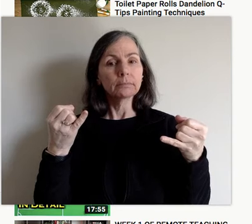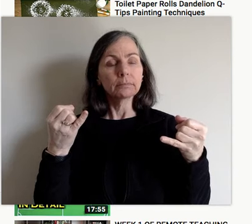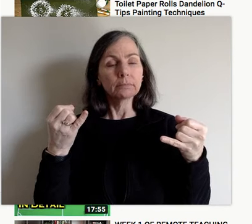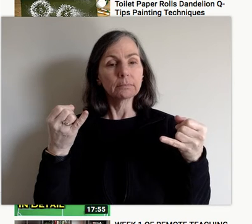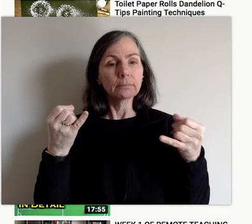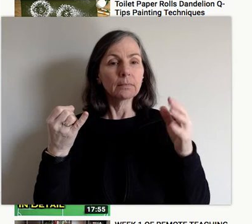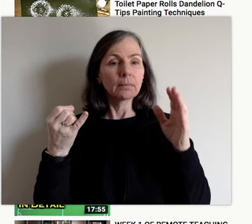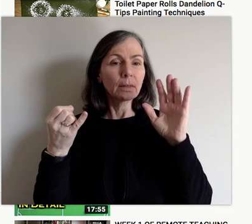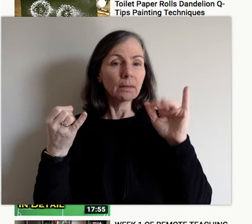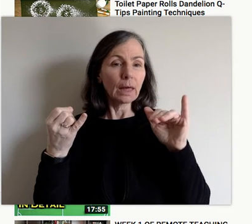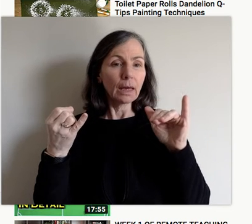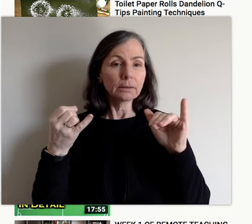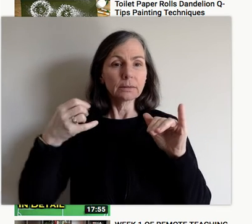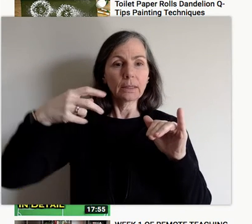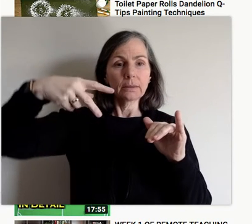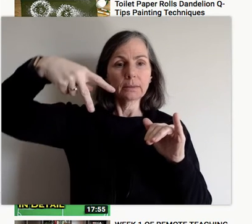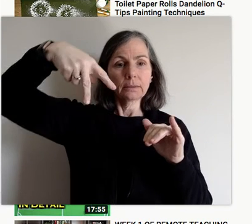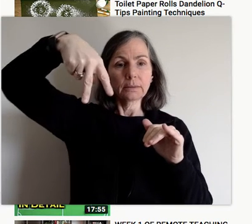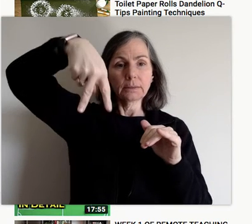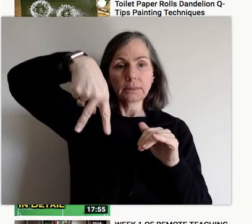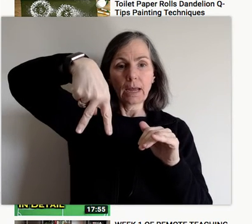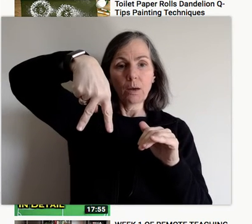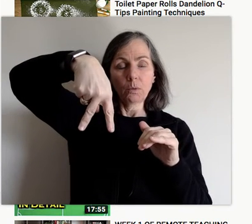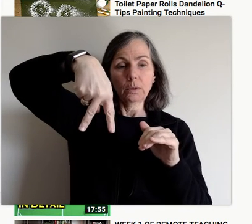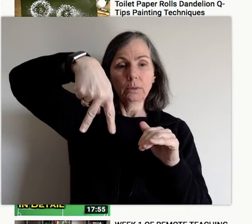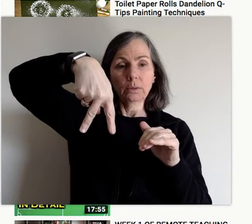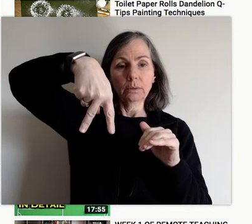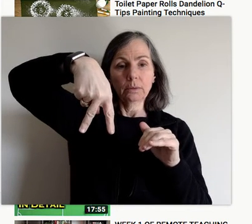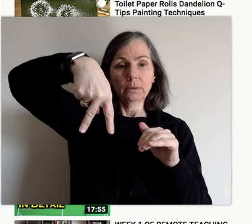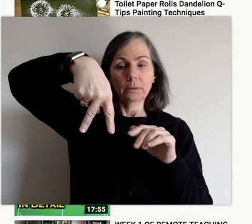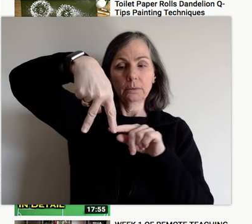opens down,